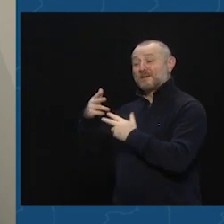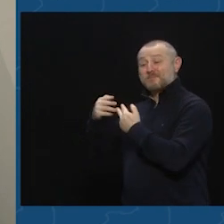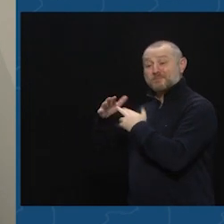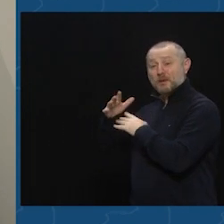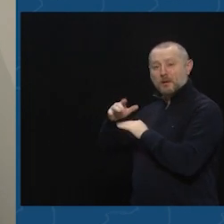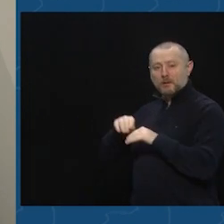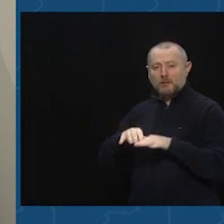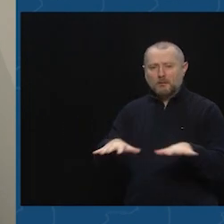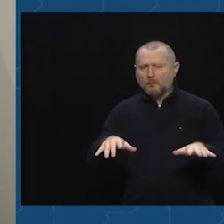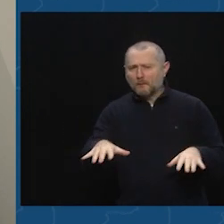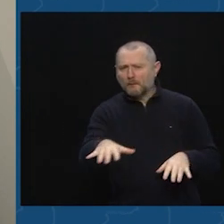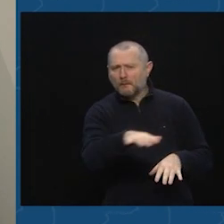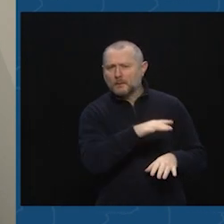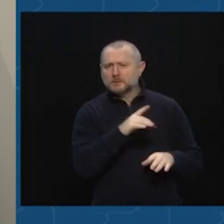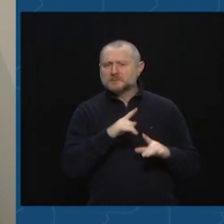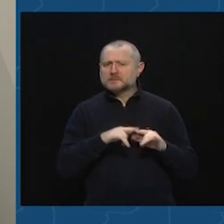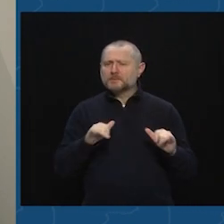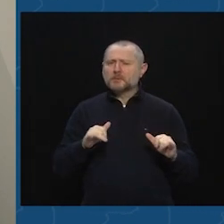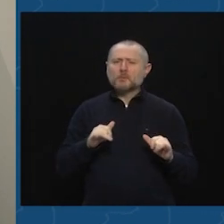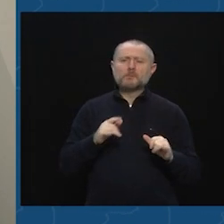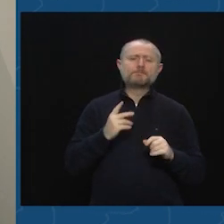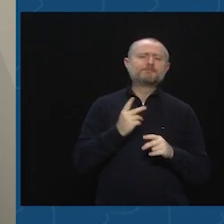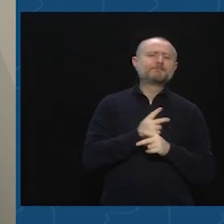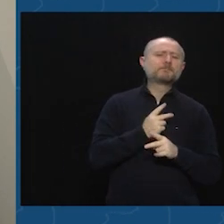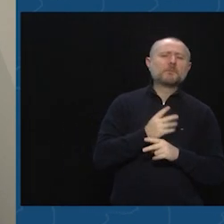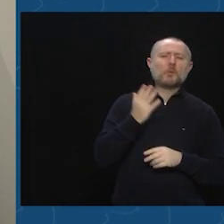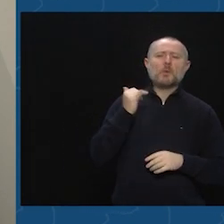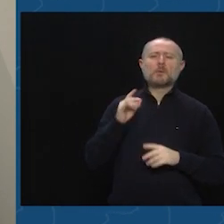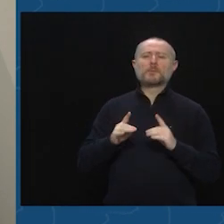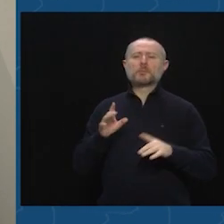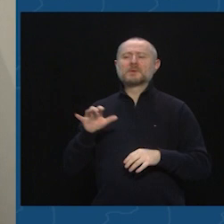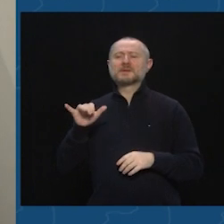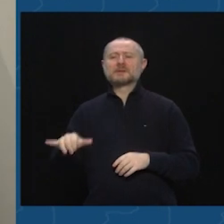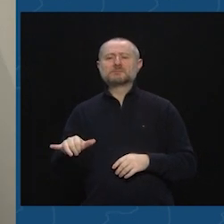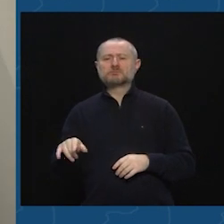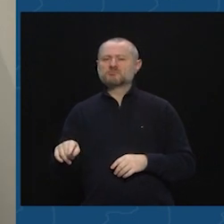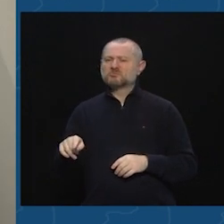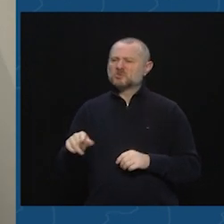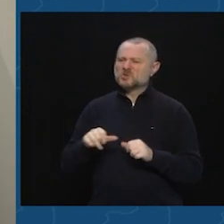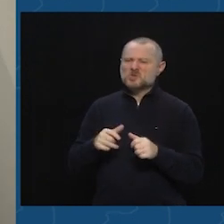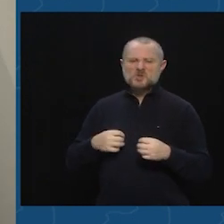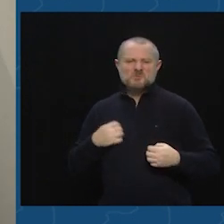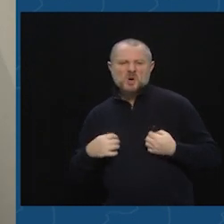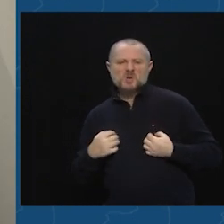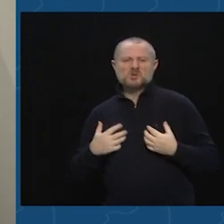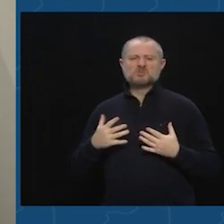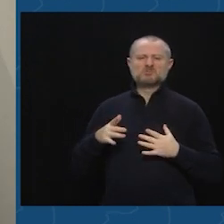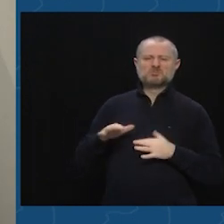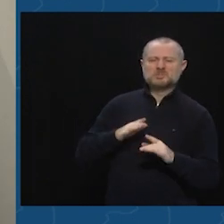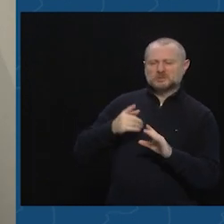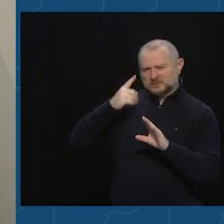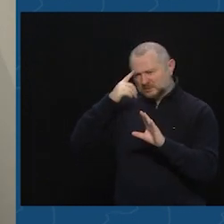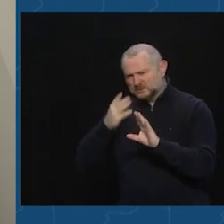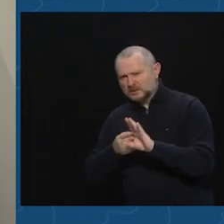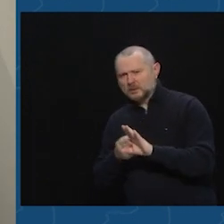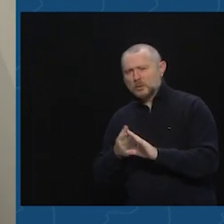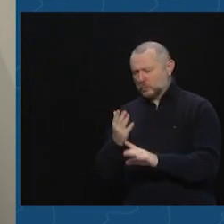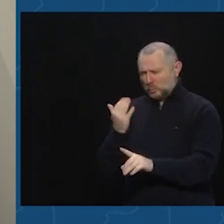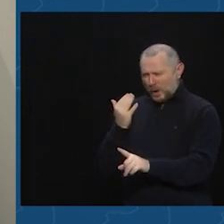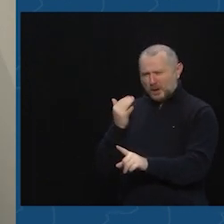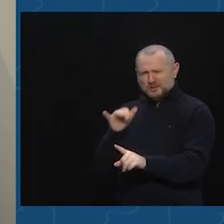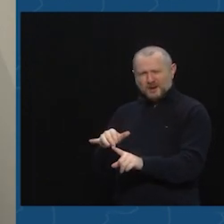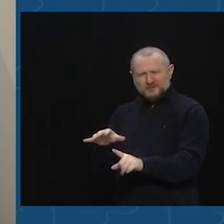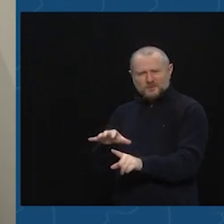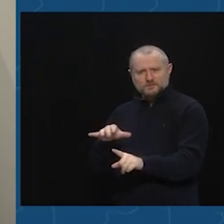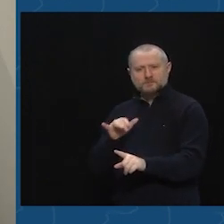their emotional and psychological worlds of what that could be driving people to these decisions. So I'm announcing today that Kellyanna Thomas is